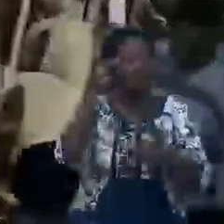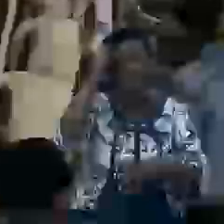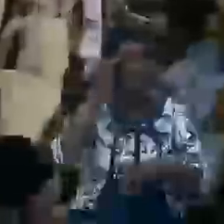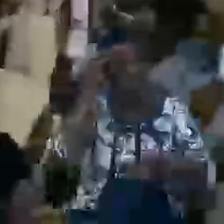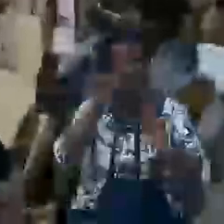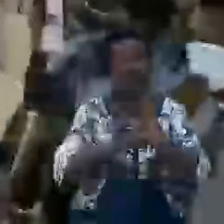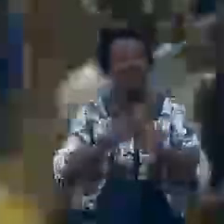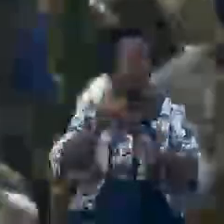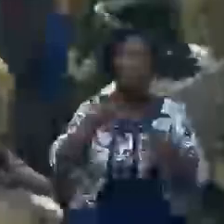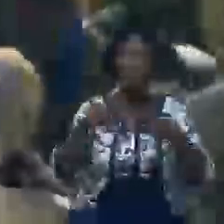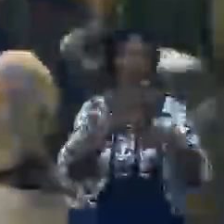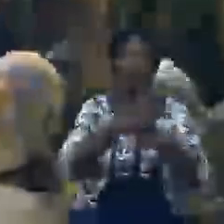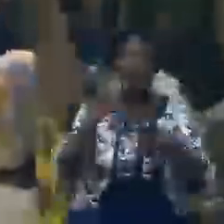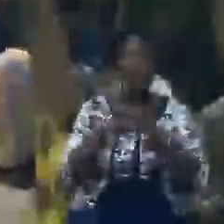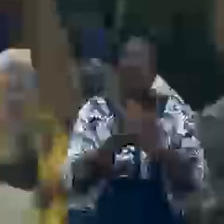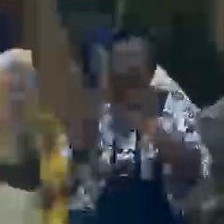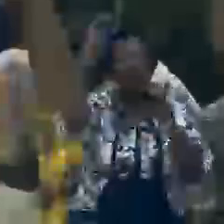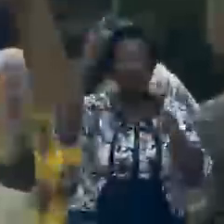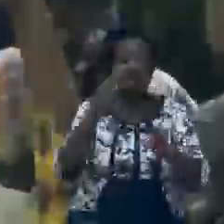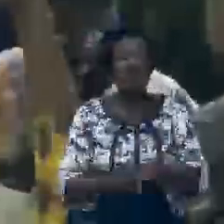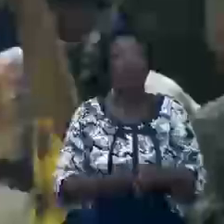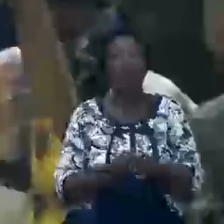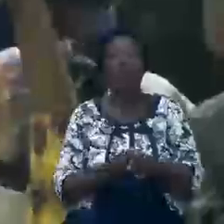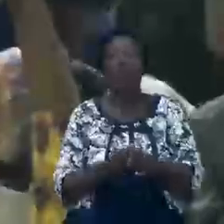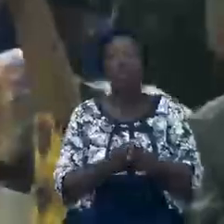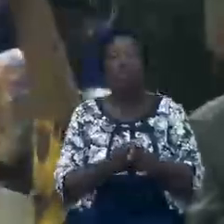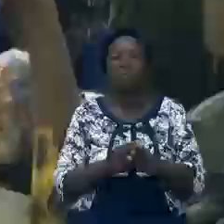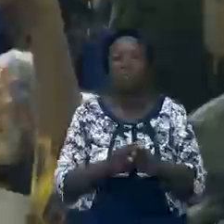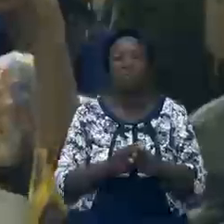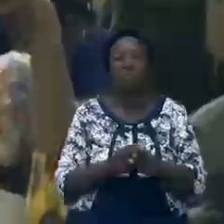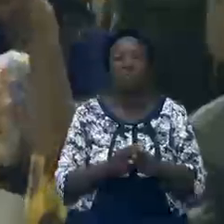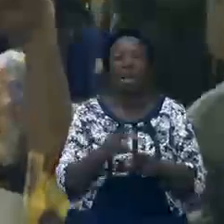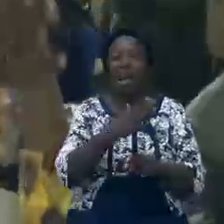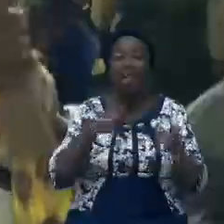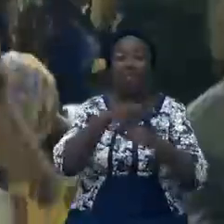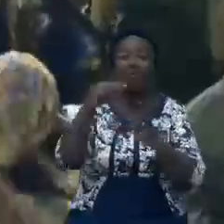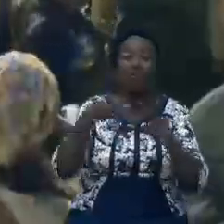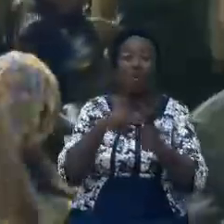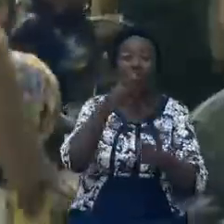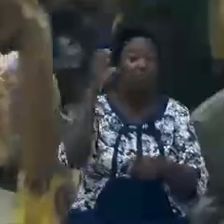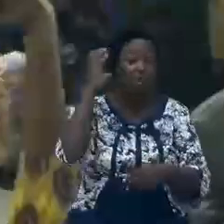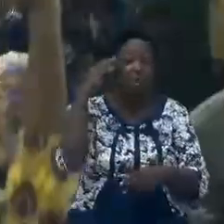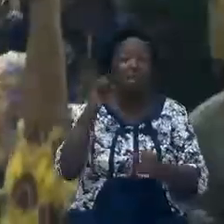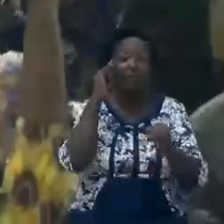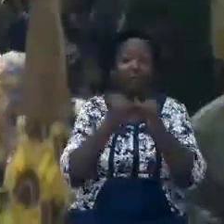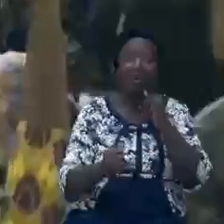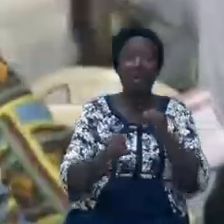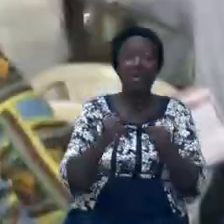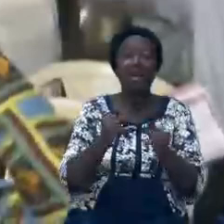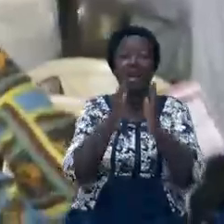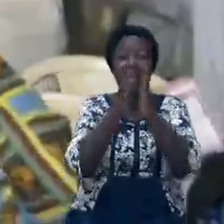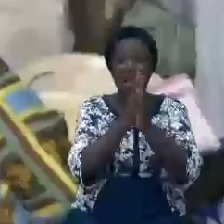infirmity will go away. And the insanity, madness will go away in Jesus'